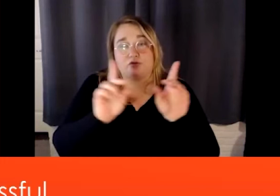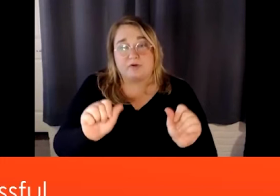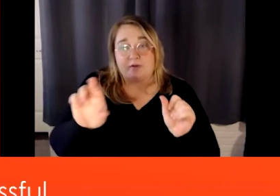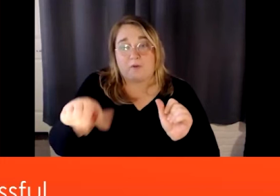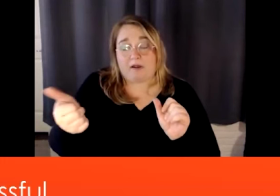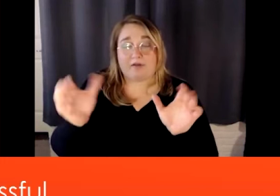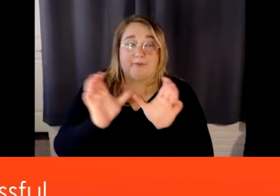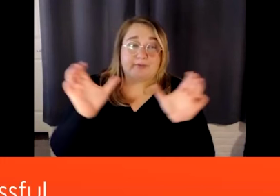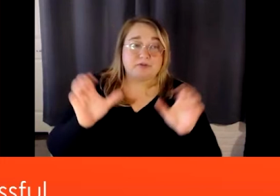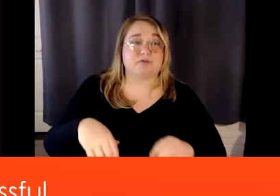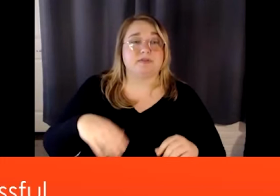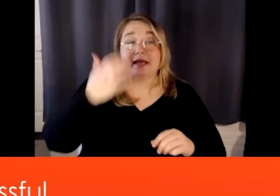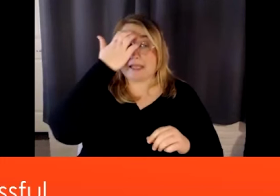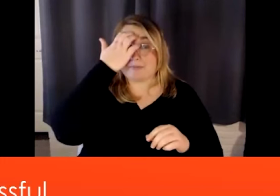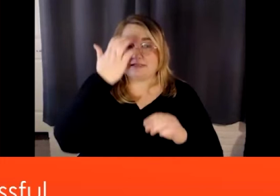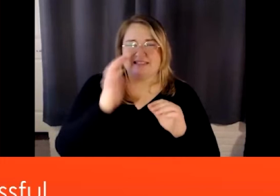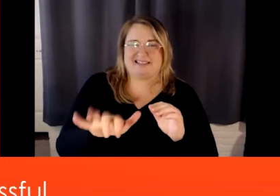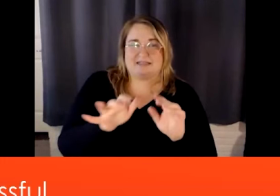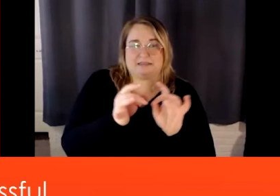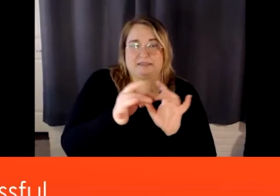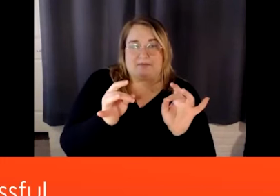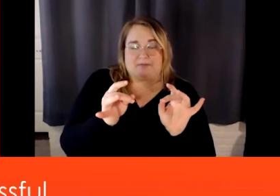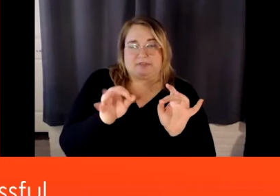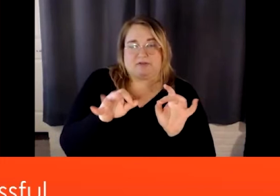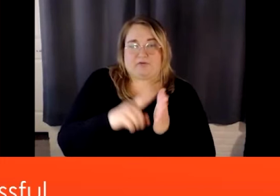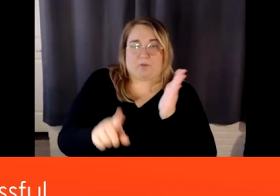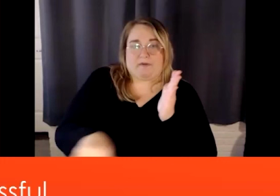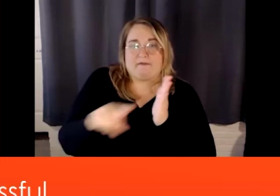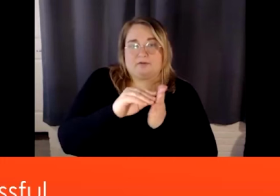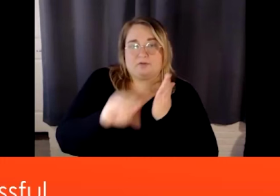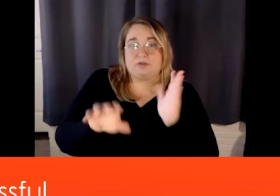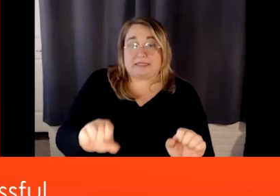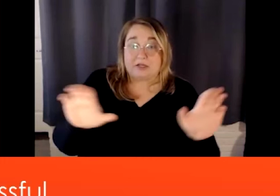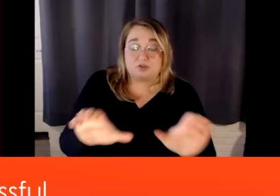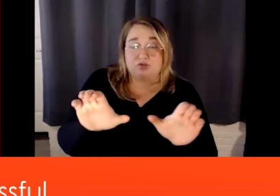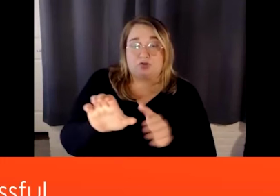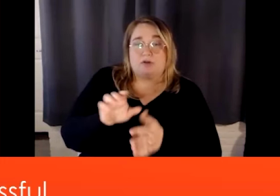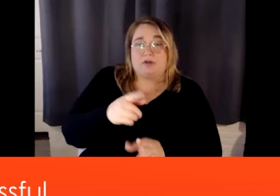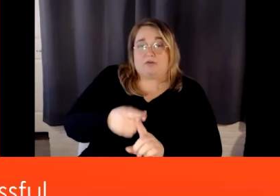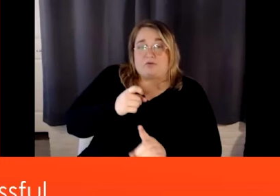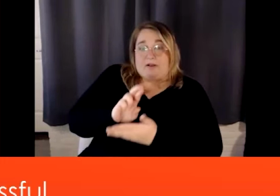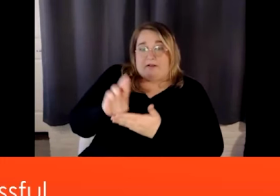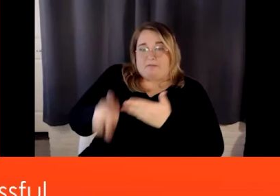as a result of their learning at an institution of higher education. While